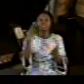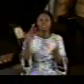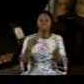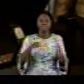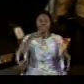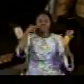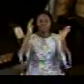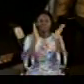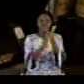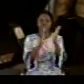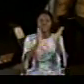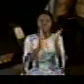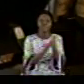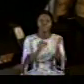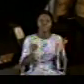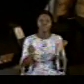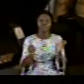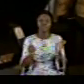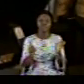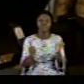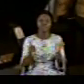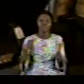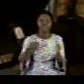sacrifices of joy. Lift it up now.